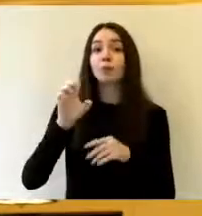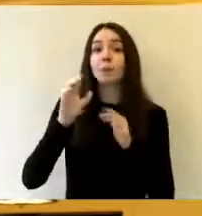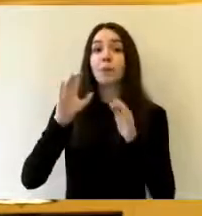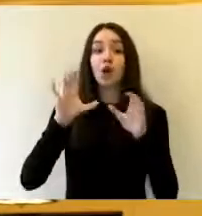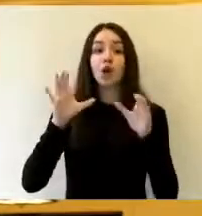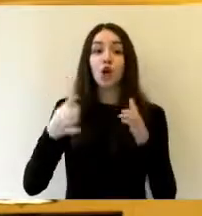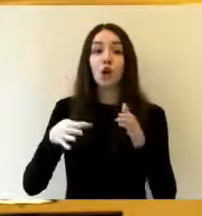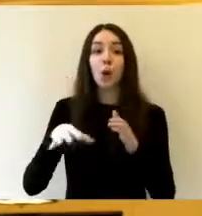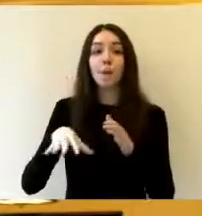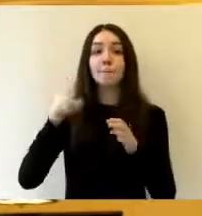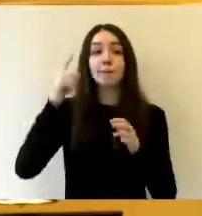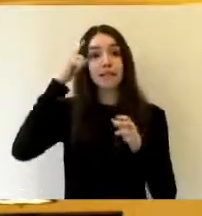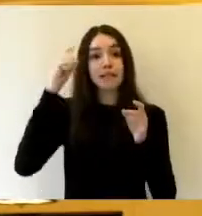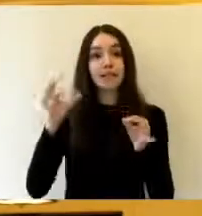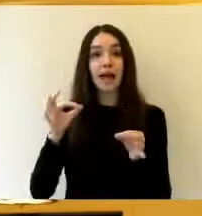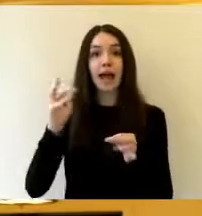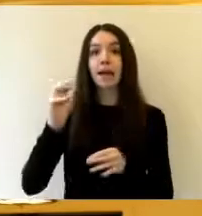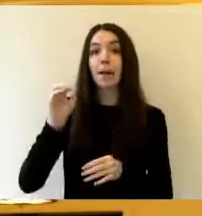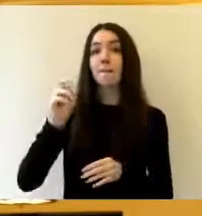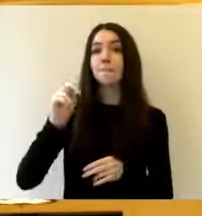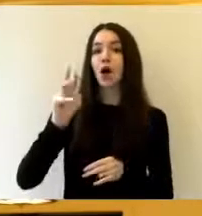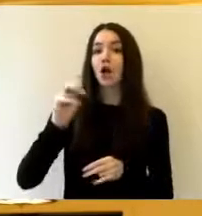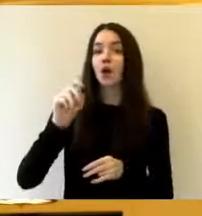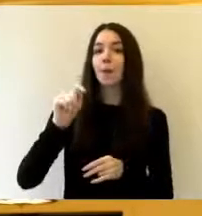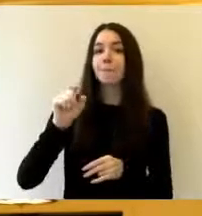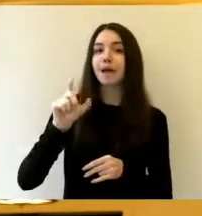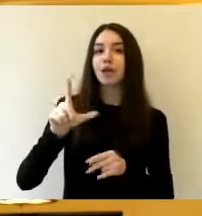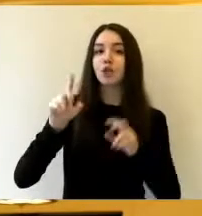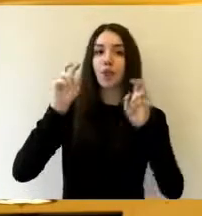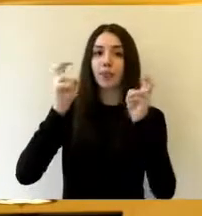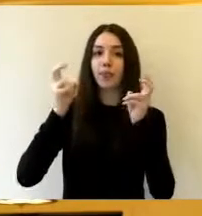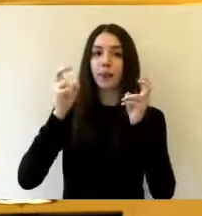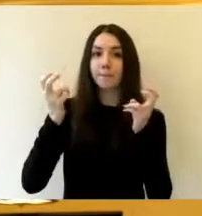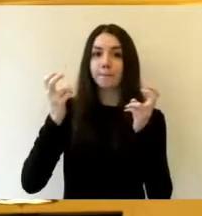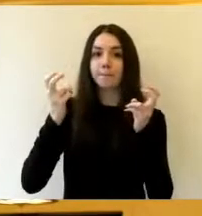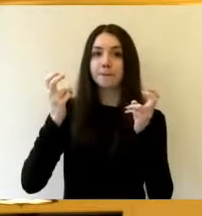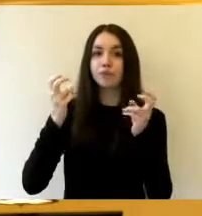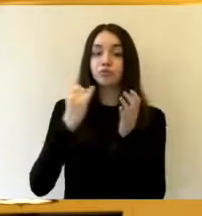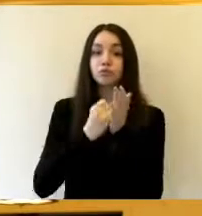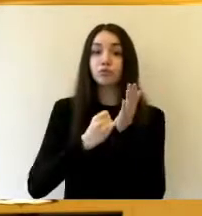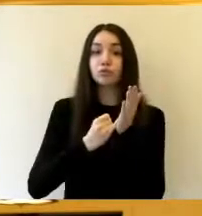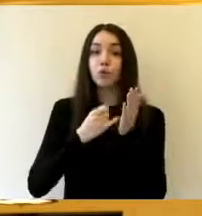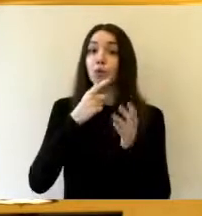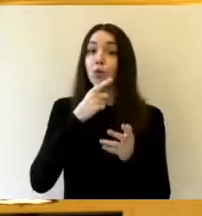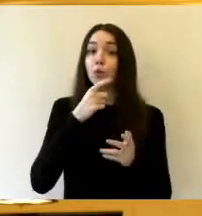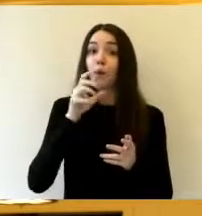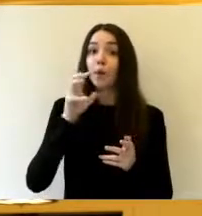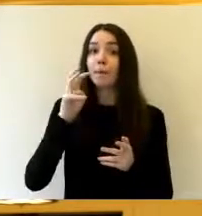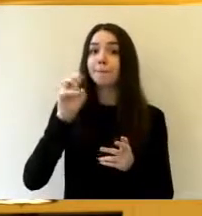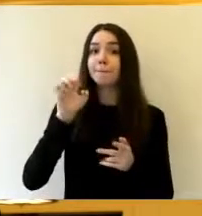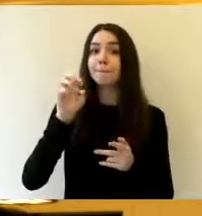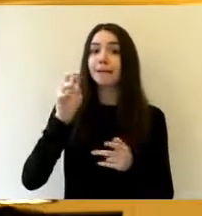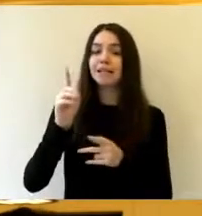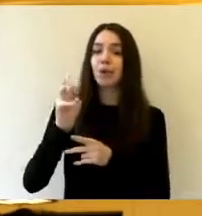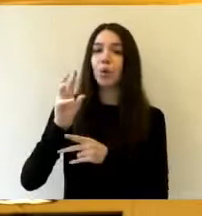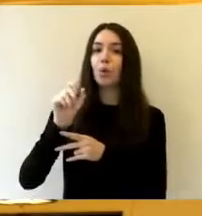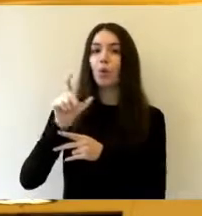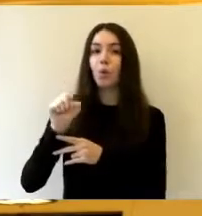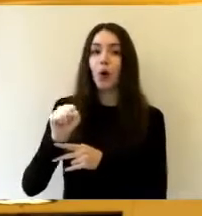exploration of the theme Monumental. It was illustrated by Mending Walls. You can read more about Mending in the link in the chat.